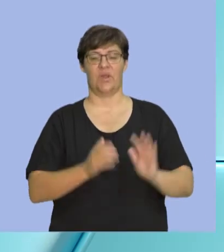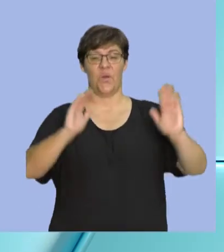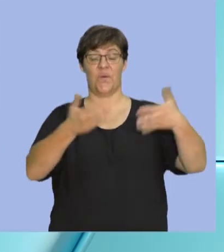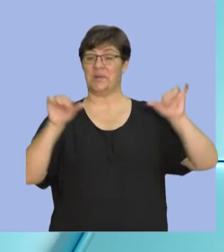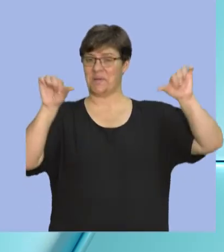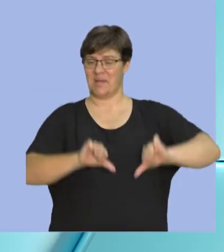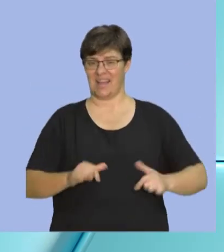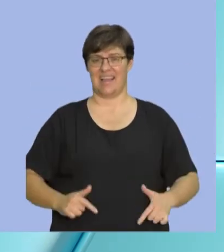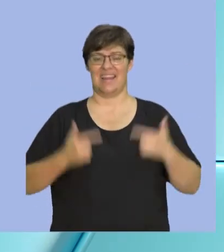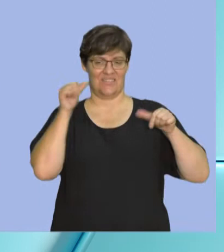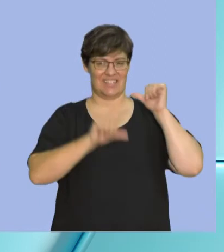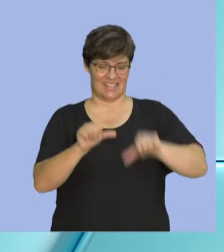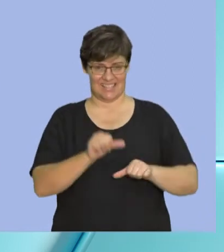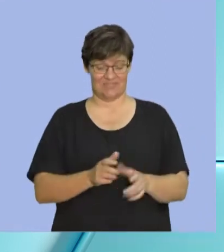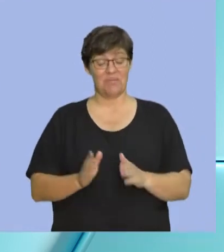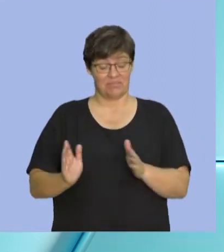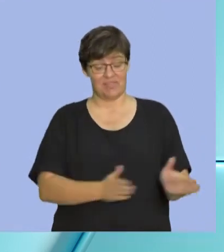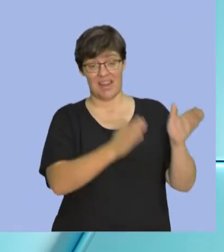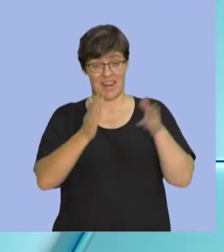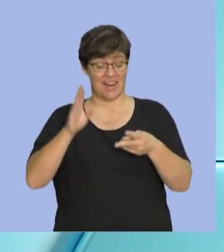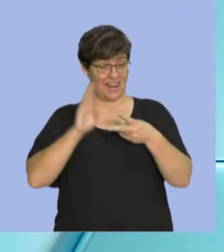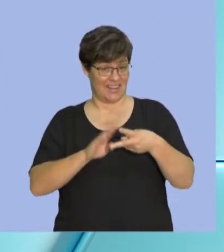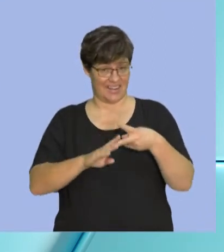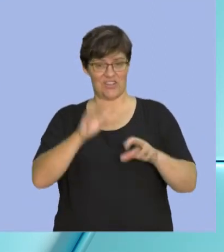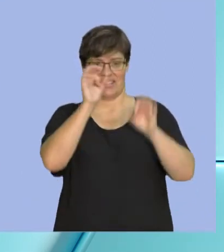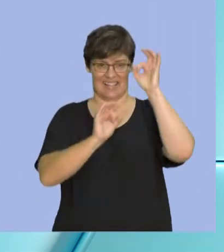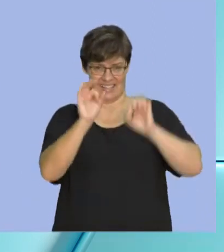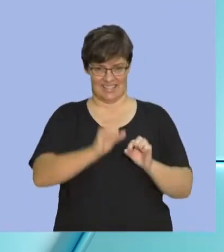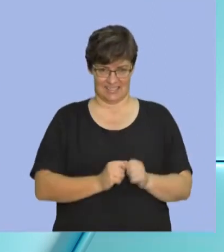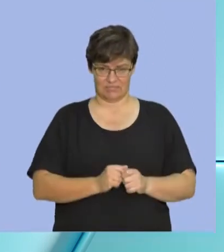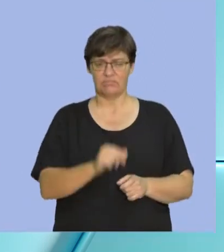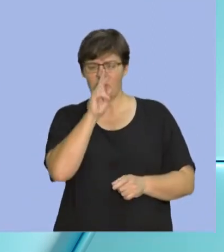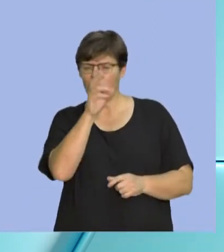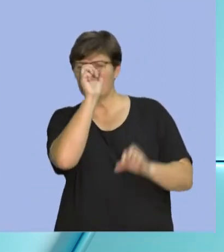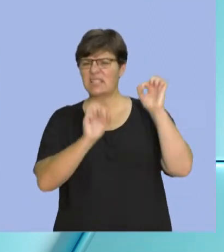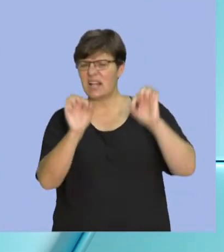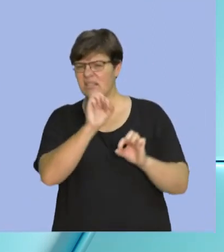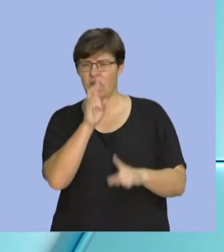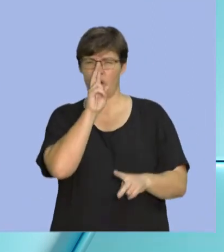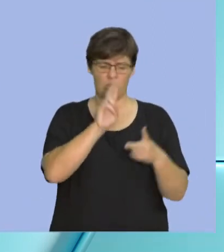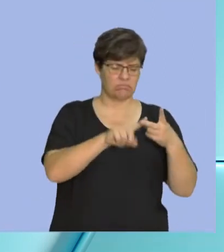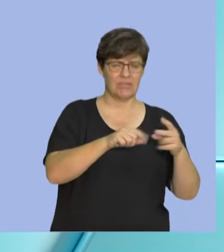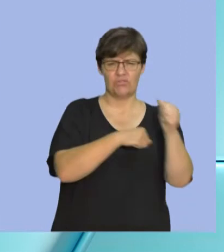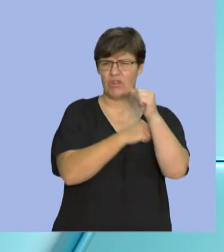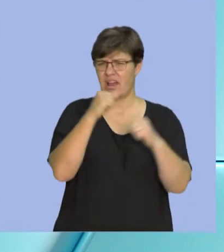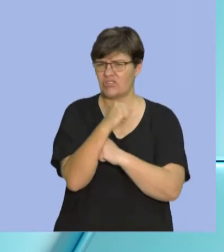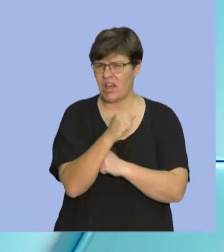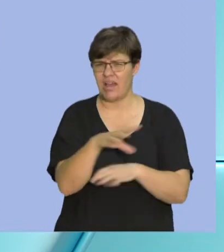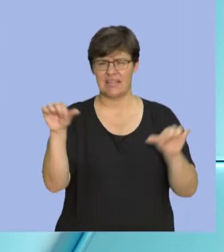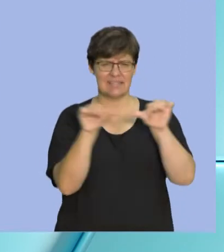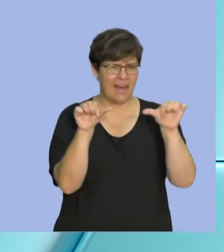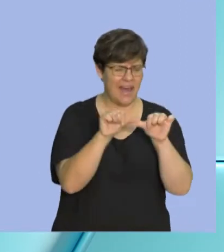Welcome back, life science learners, to your next installment on cells. So we've looked at cells, we've looked at the structure of cells in terms of their